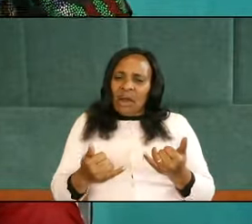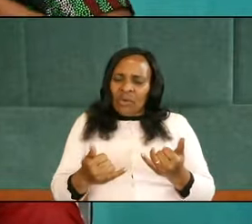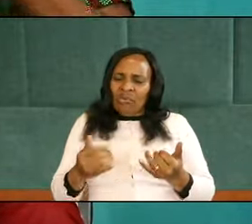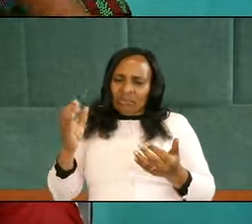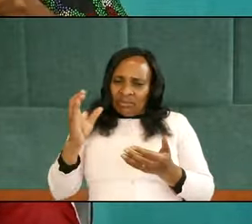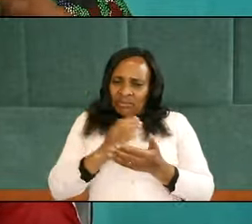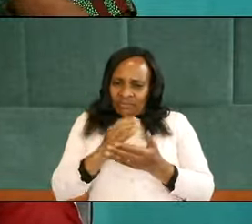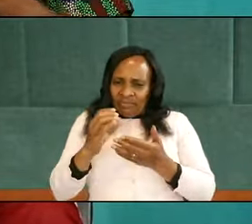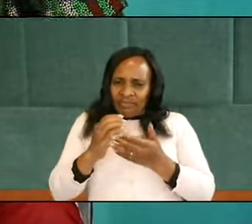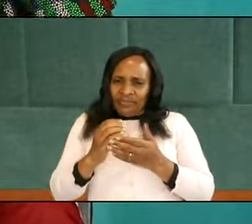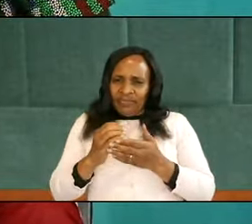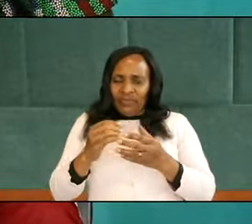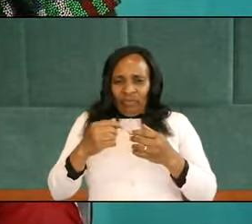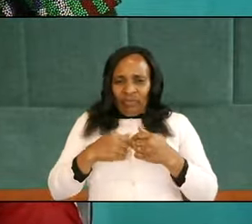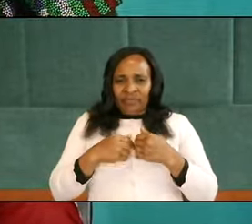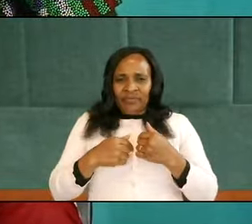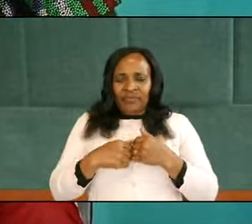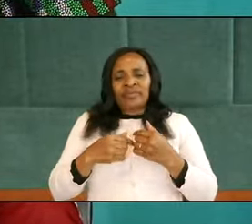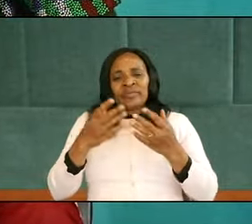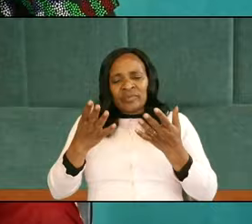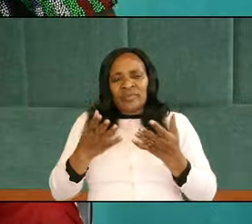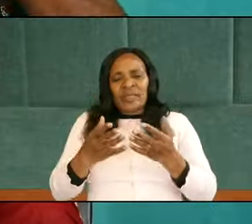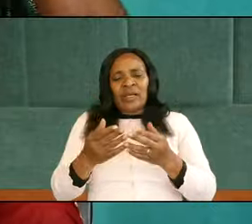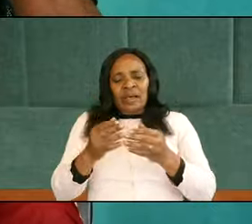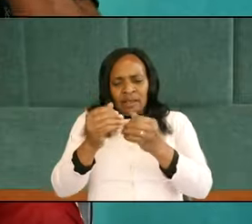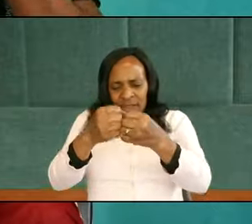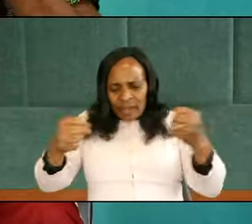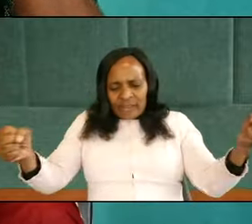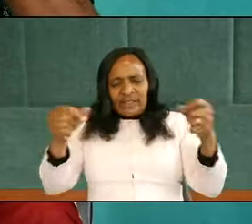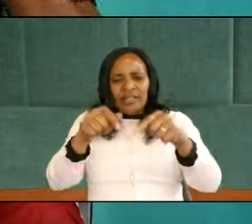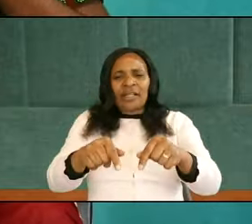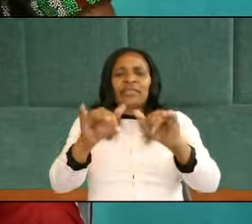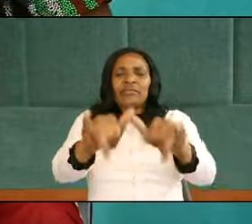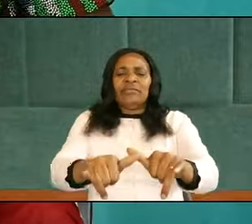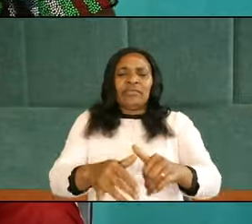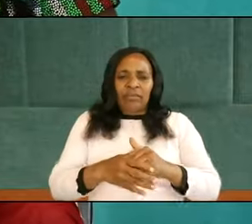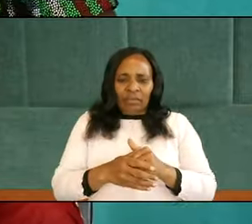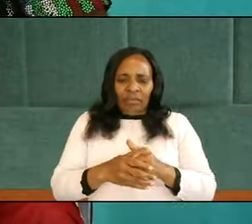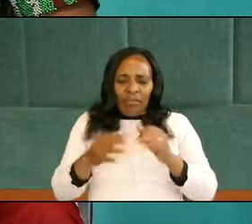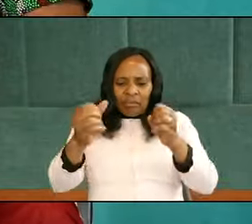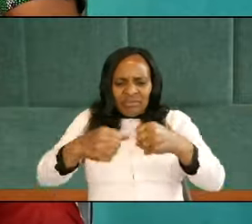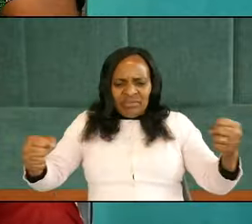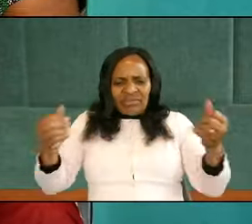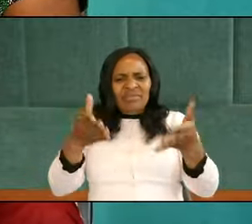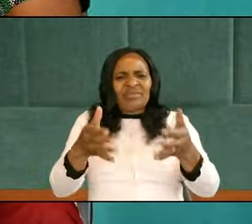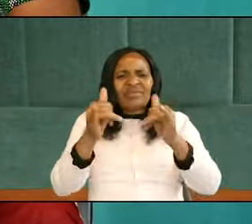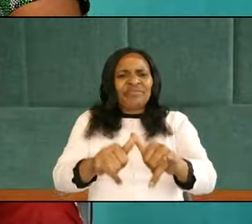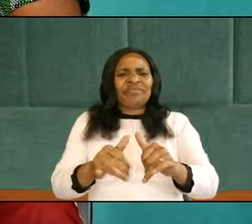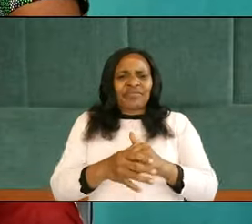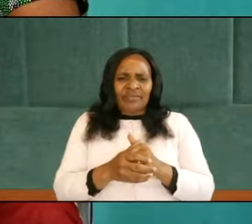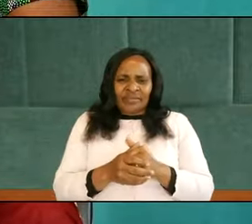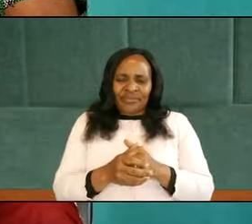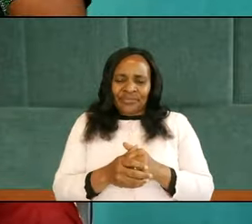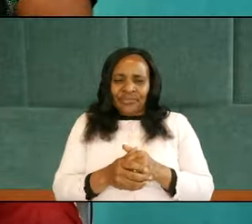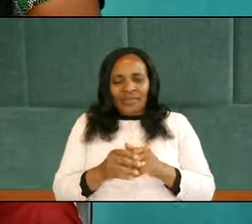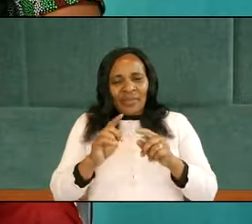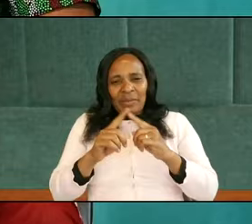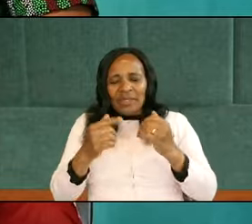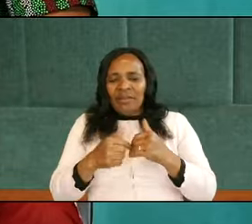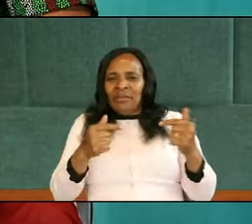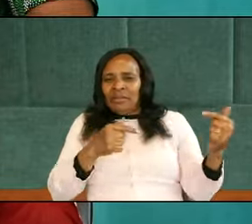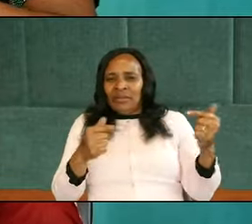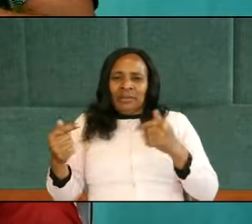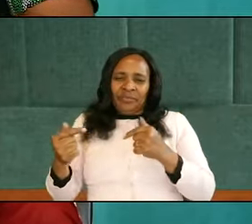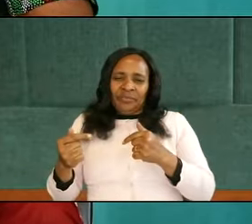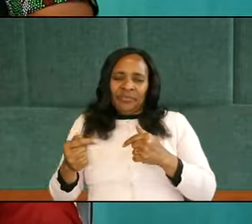like, I'm still chilling at the gate, man. So I'm still there. Still there at the gate. Okay, and the saddest part of it all is that Bathsheba